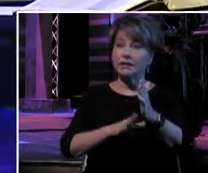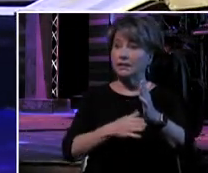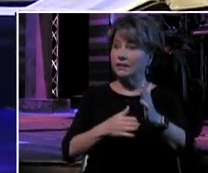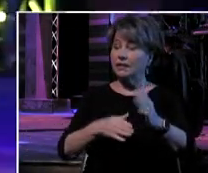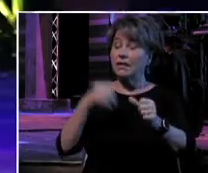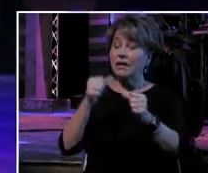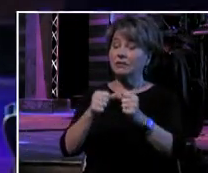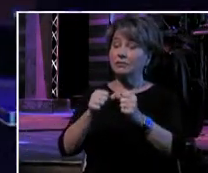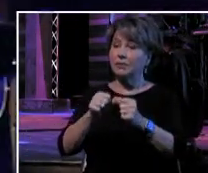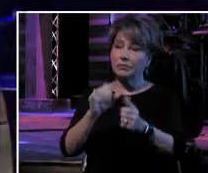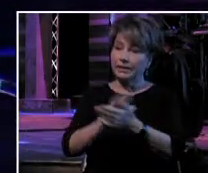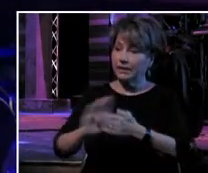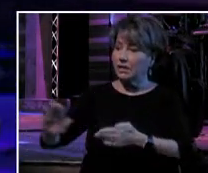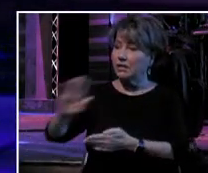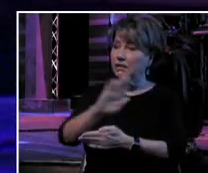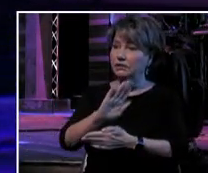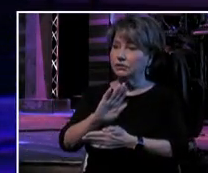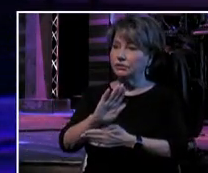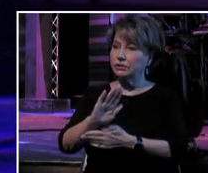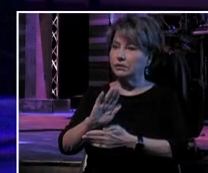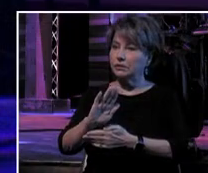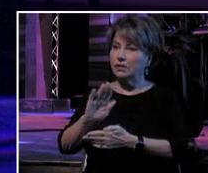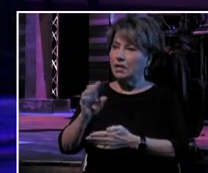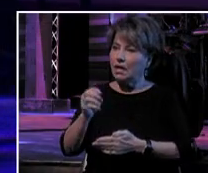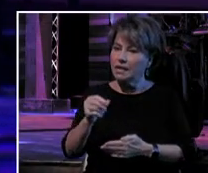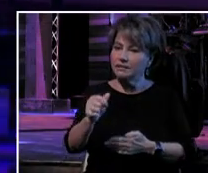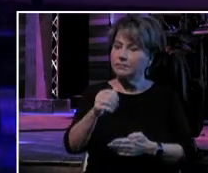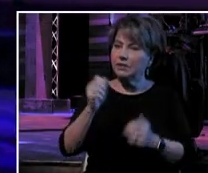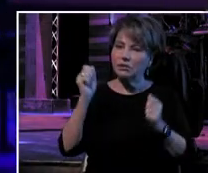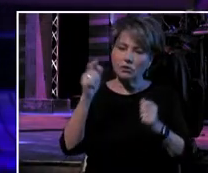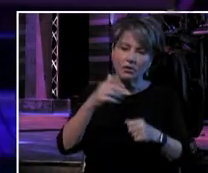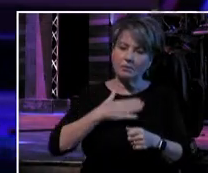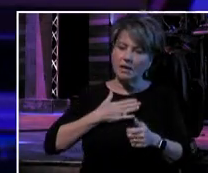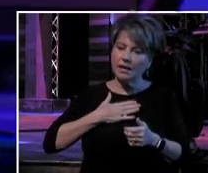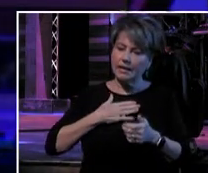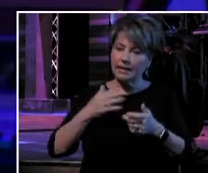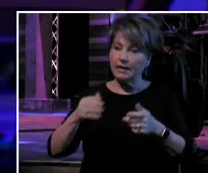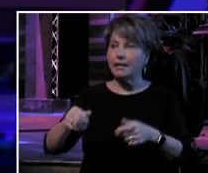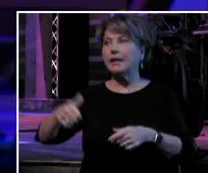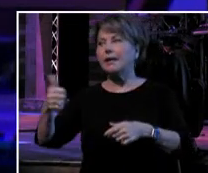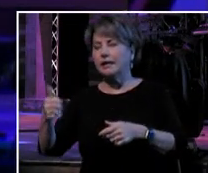in college, you know where I spent all my extra money on? Music.